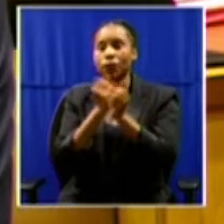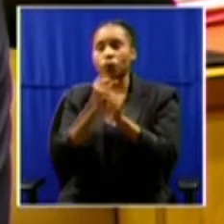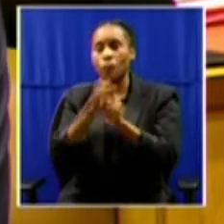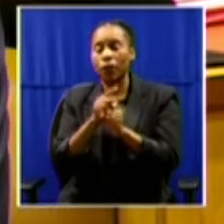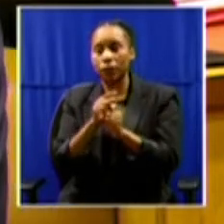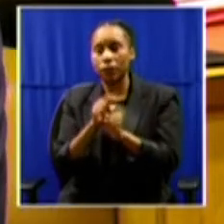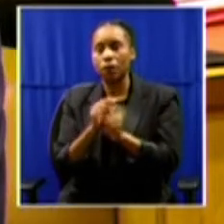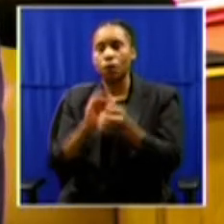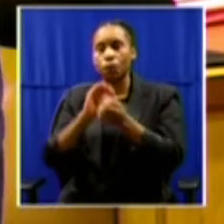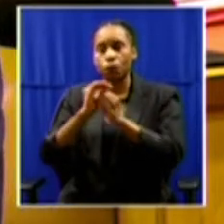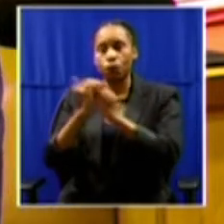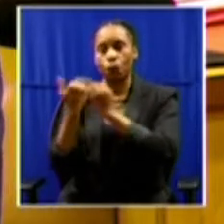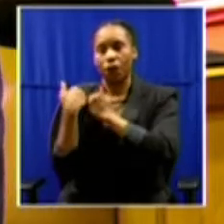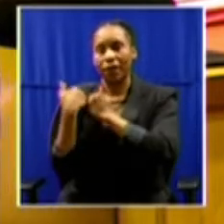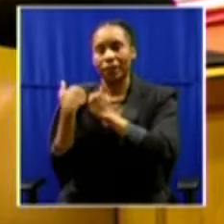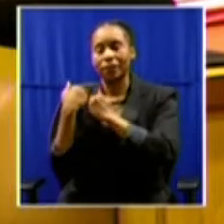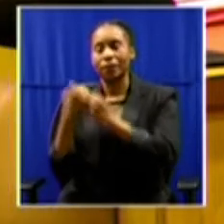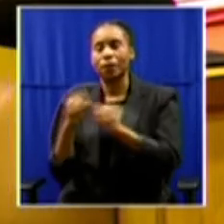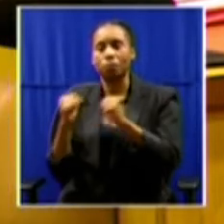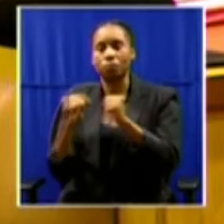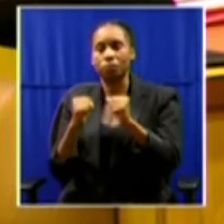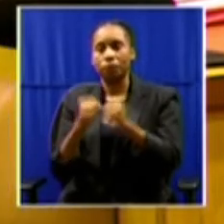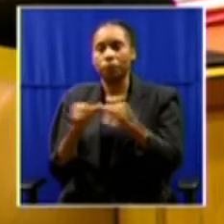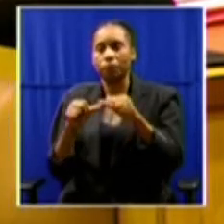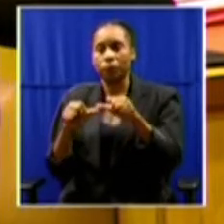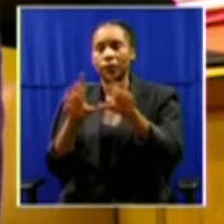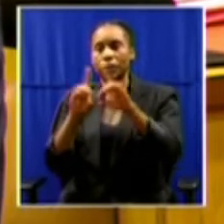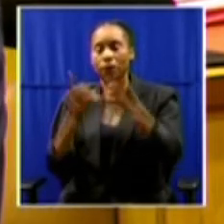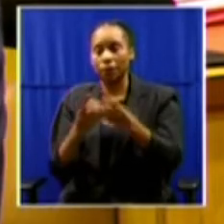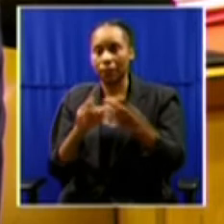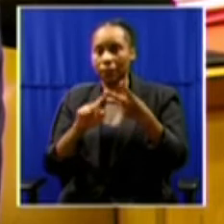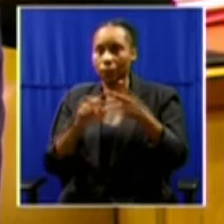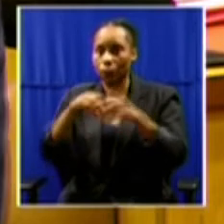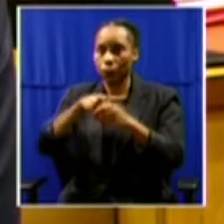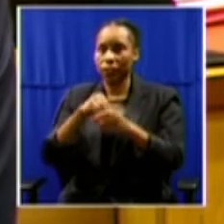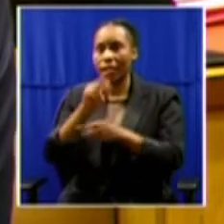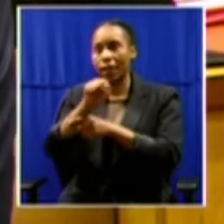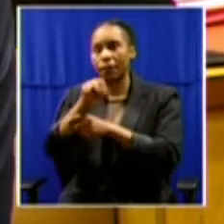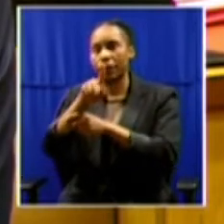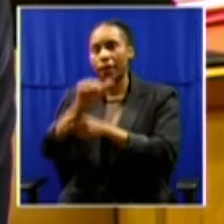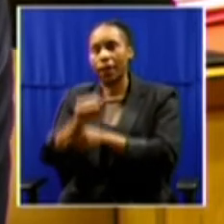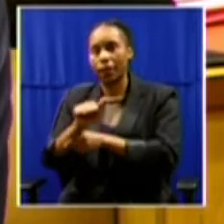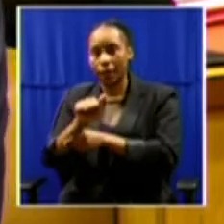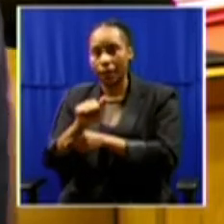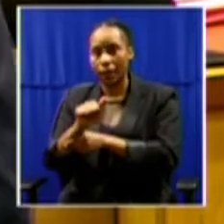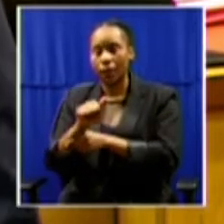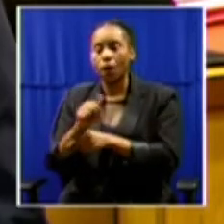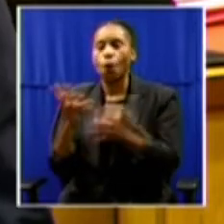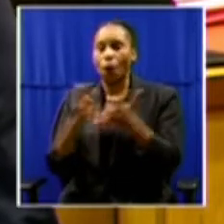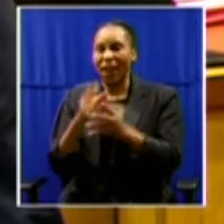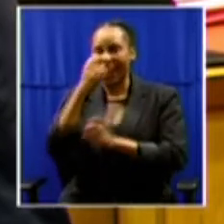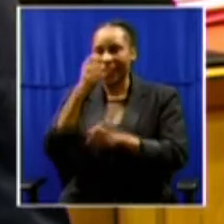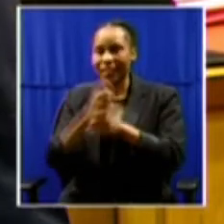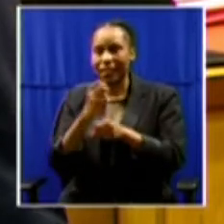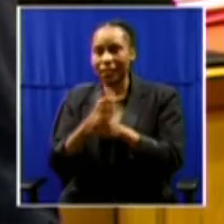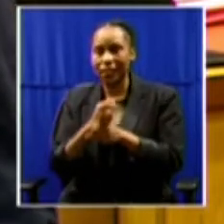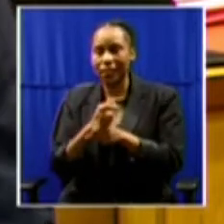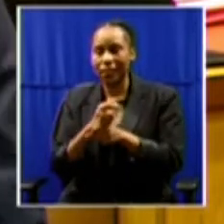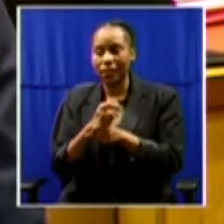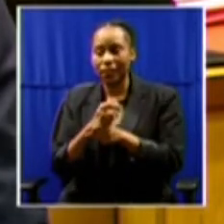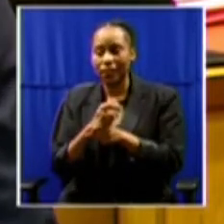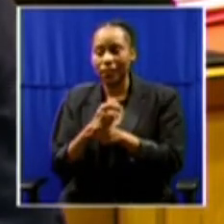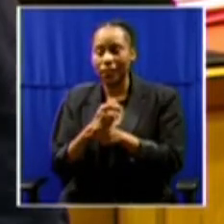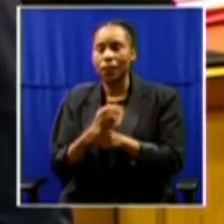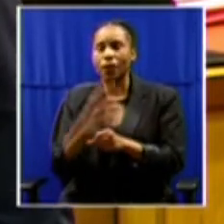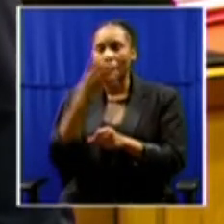of the budget of the department, including that of the NPA, and when necessary and practically possible,